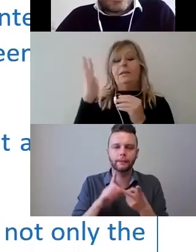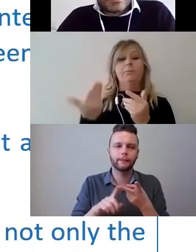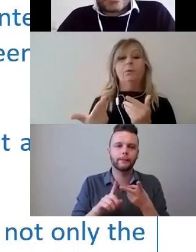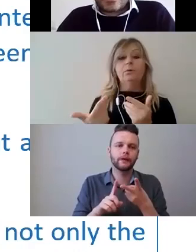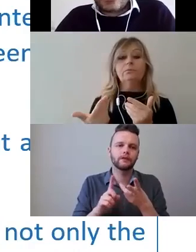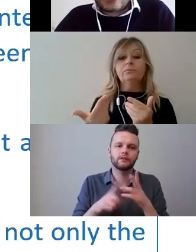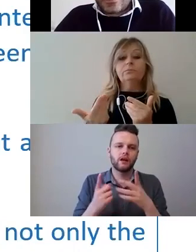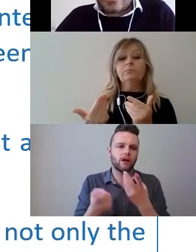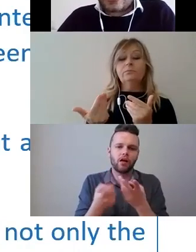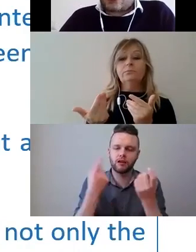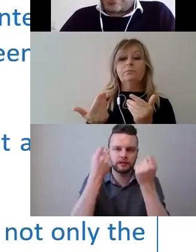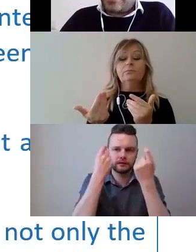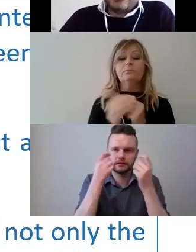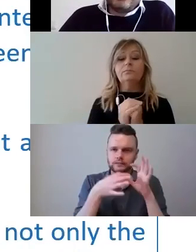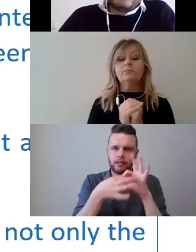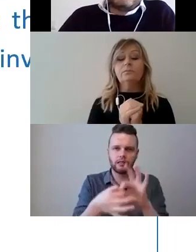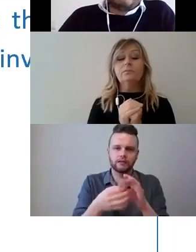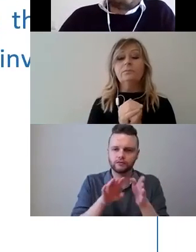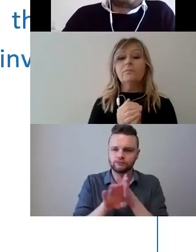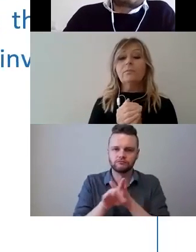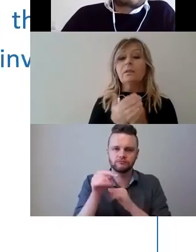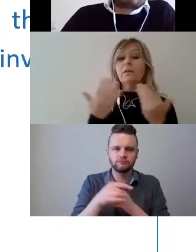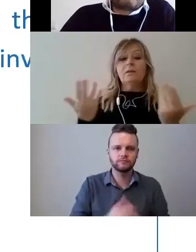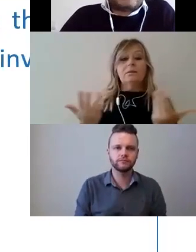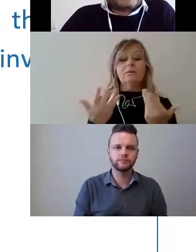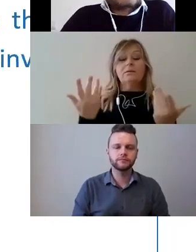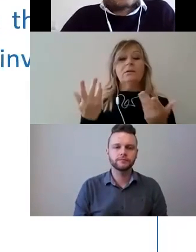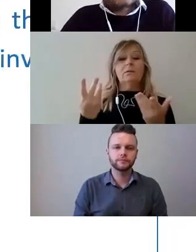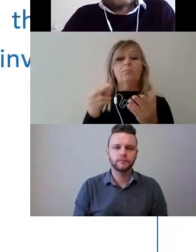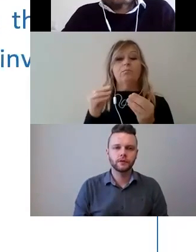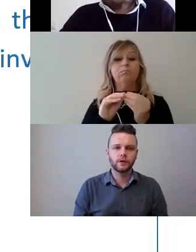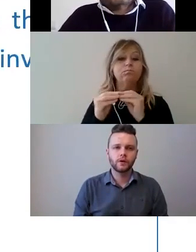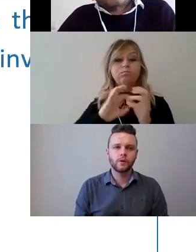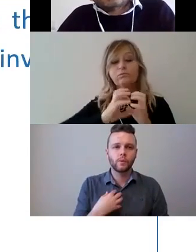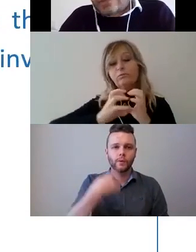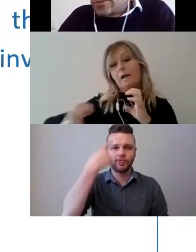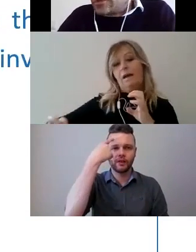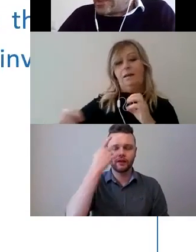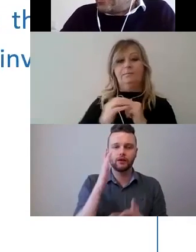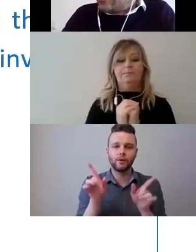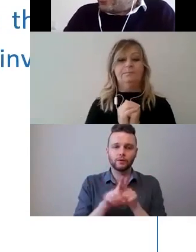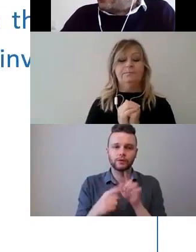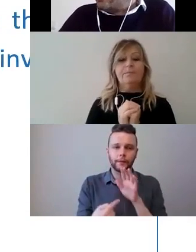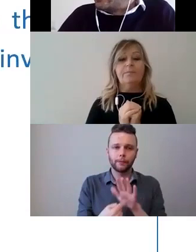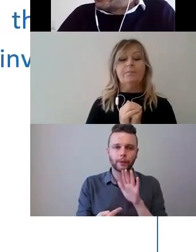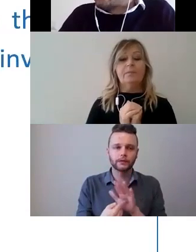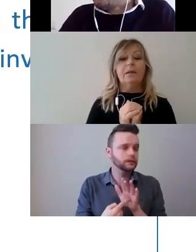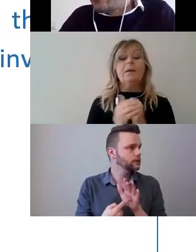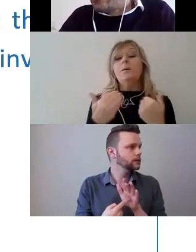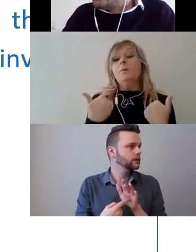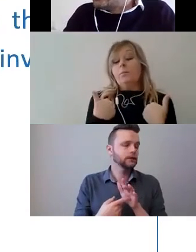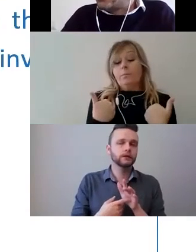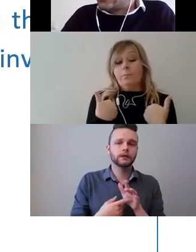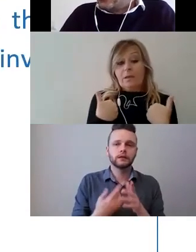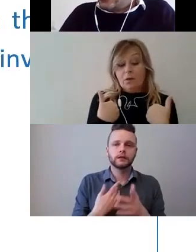good ideas in this frame. What we think is also important, and today probably we can